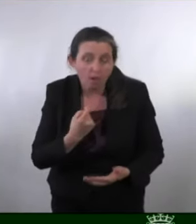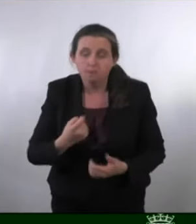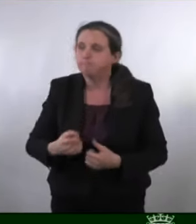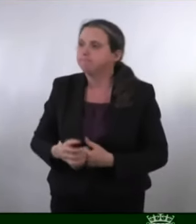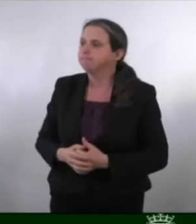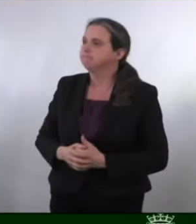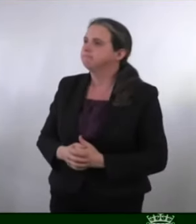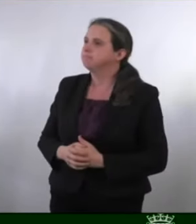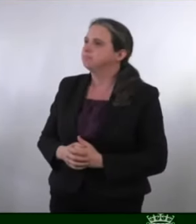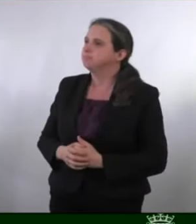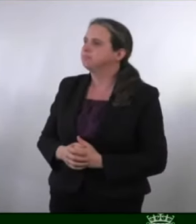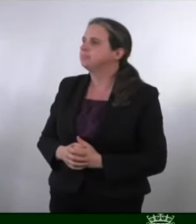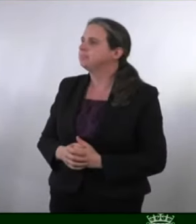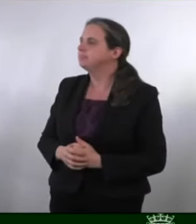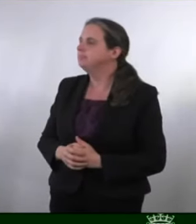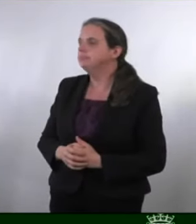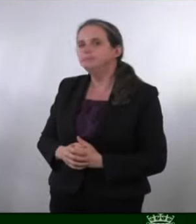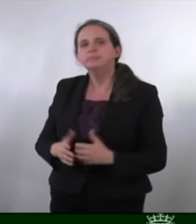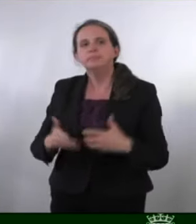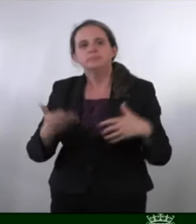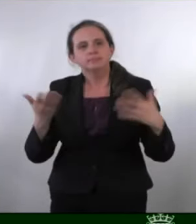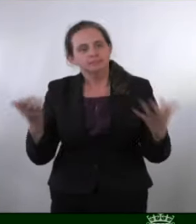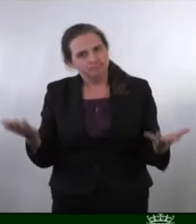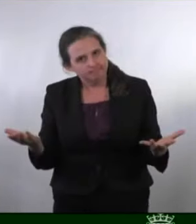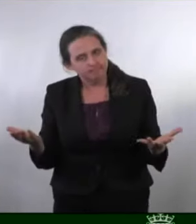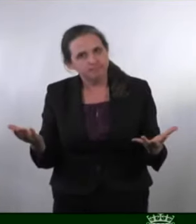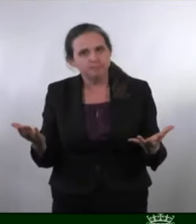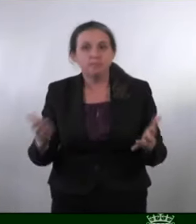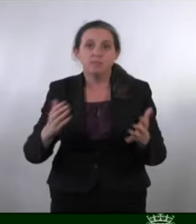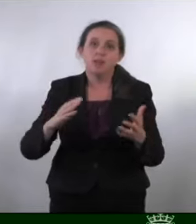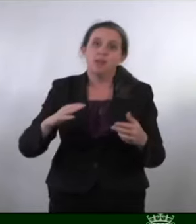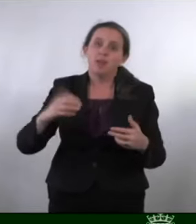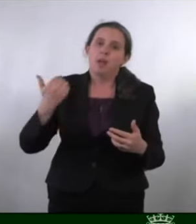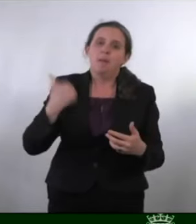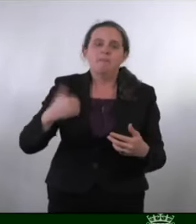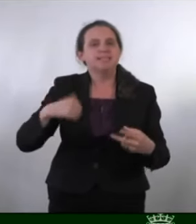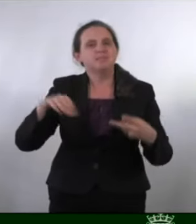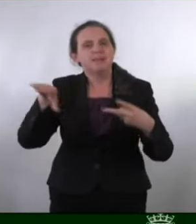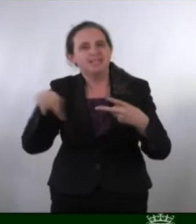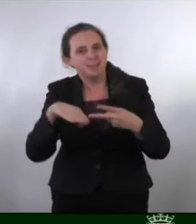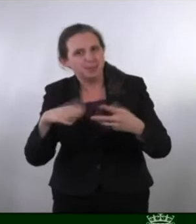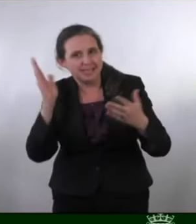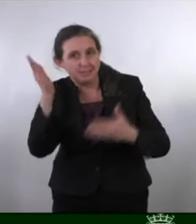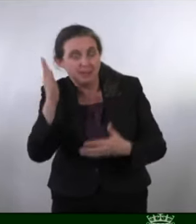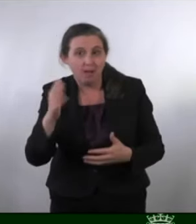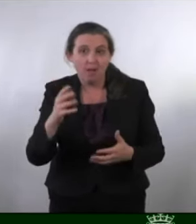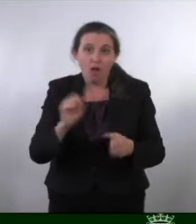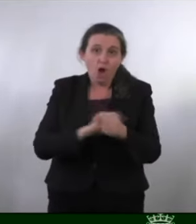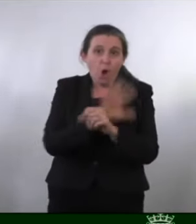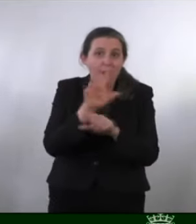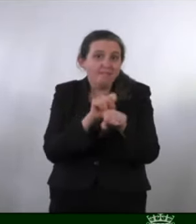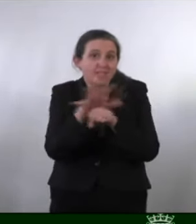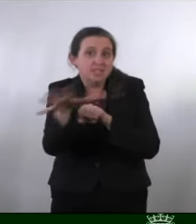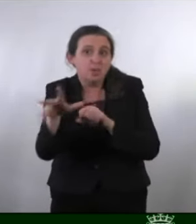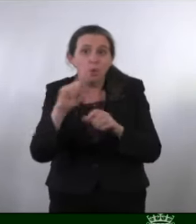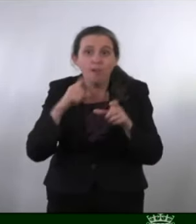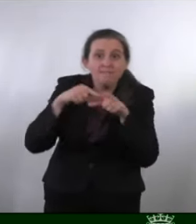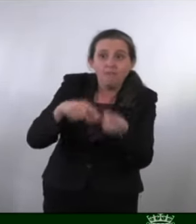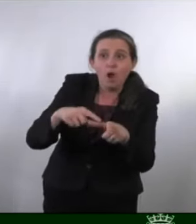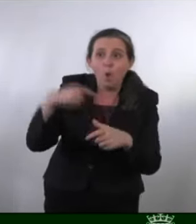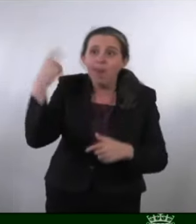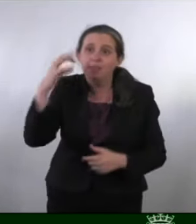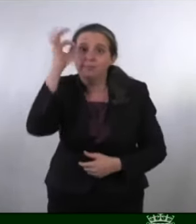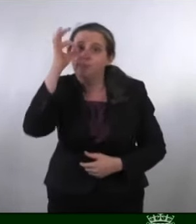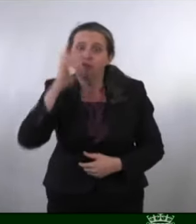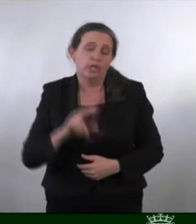Speaker, alas, the virus is no respecter of borough boundaries, as I understand things, and